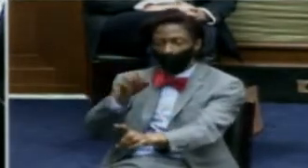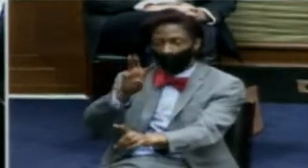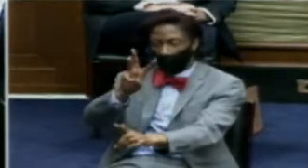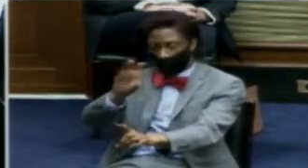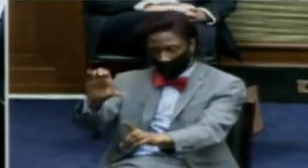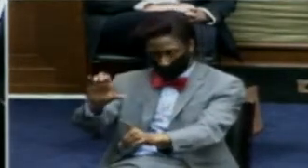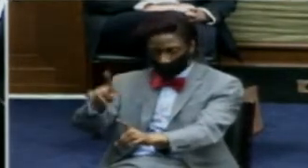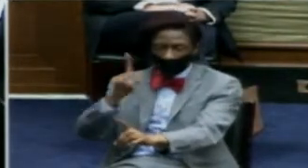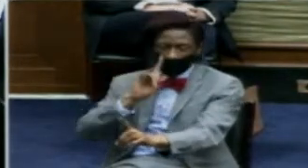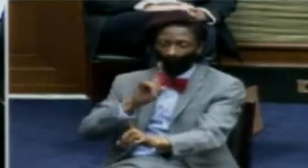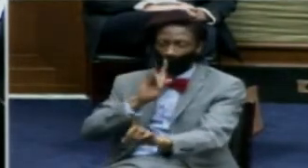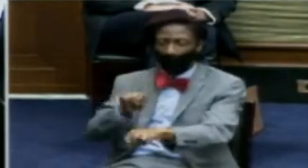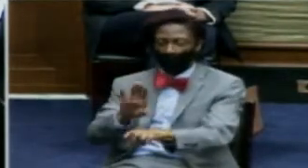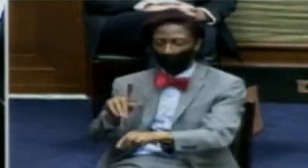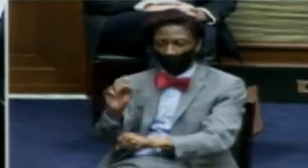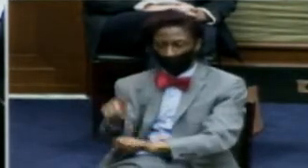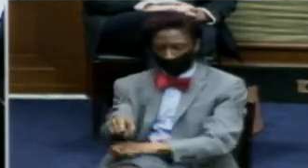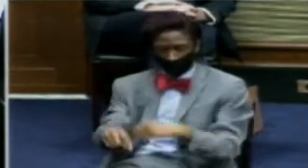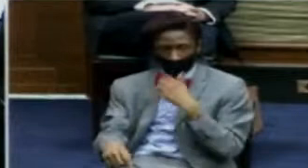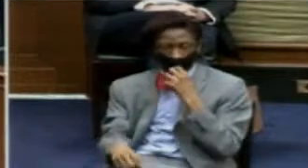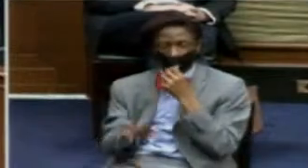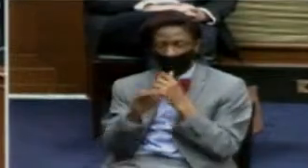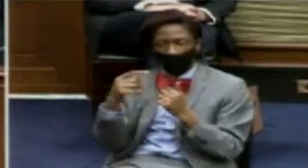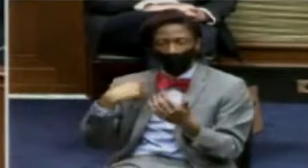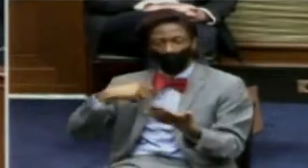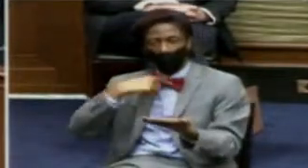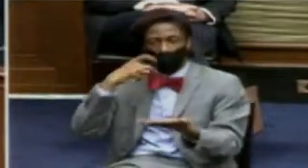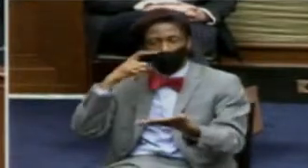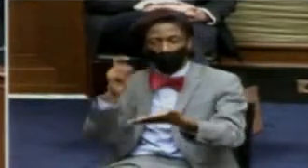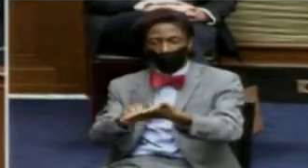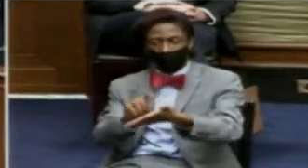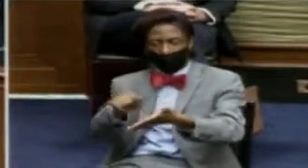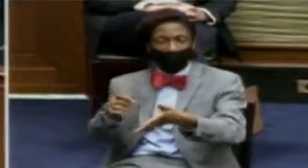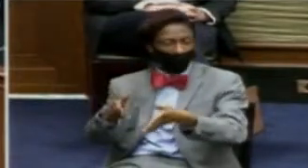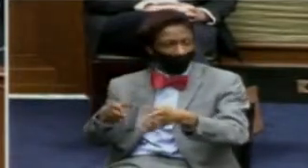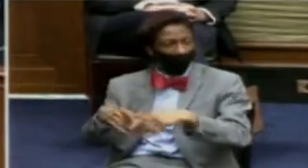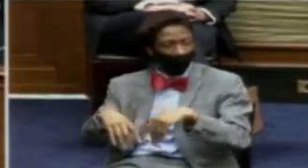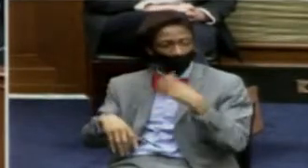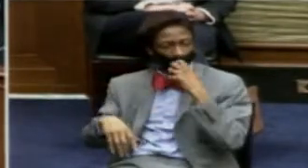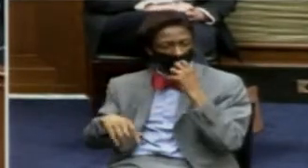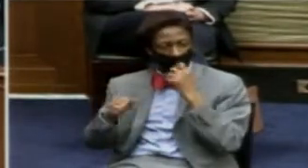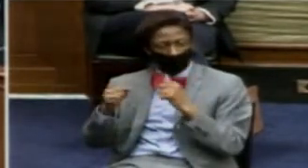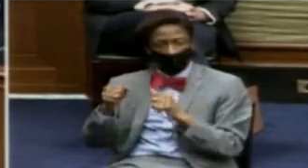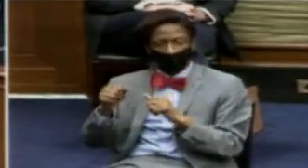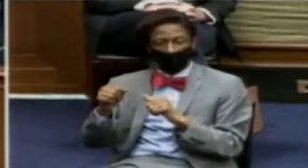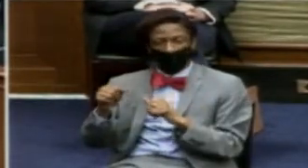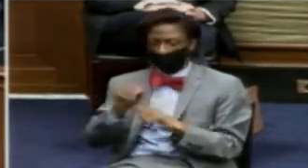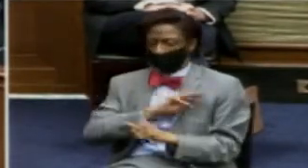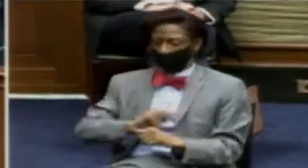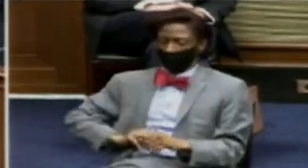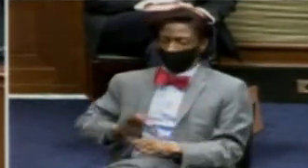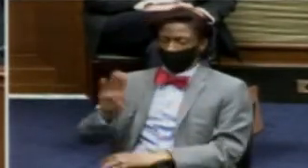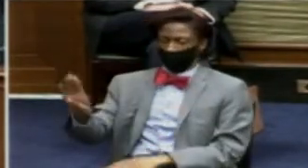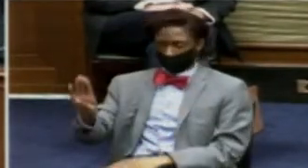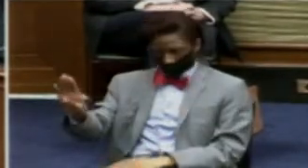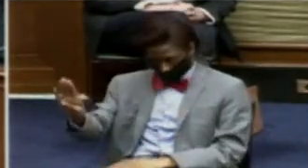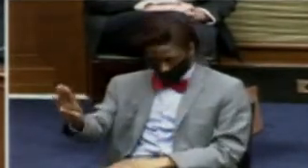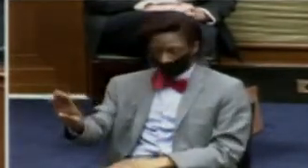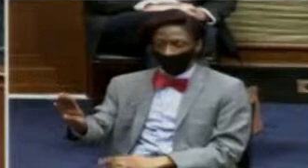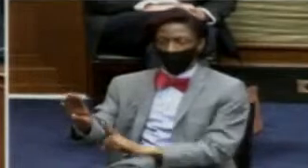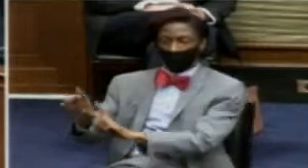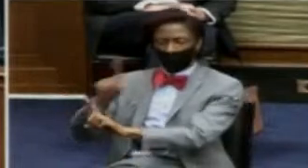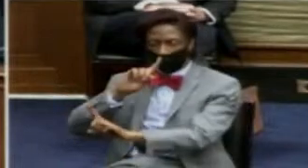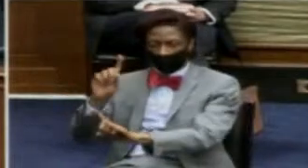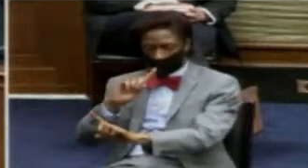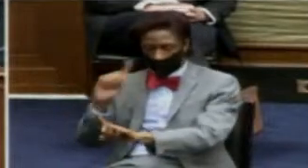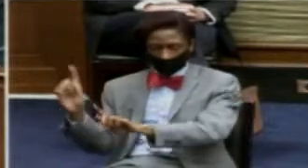ask his question, and we will recognize the gentlelady from the District of Columbia, Mayor Bowser, to give an